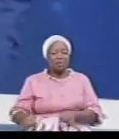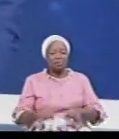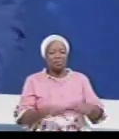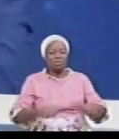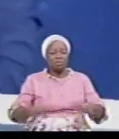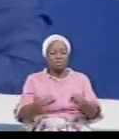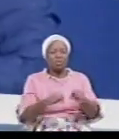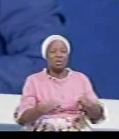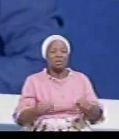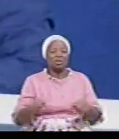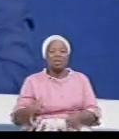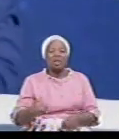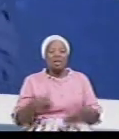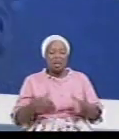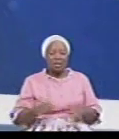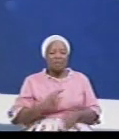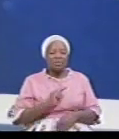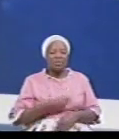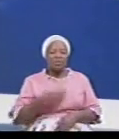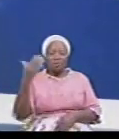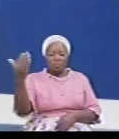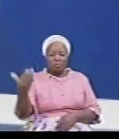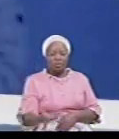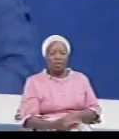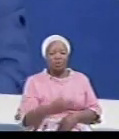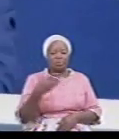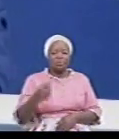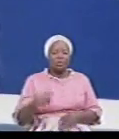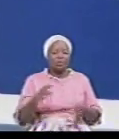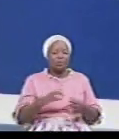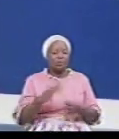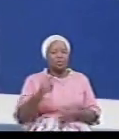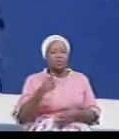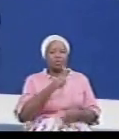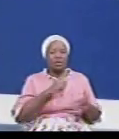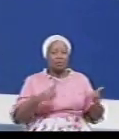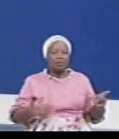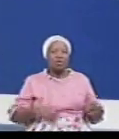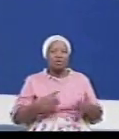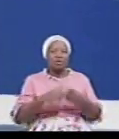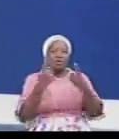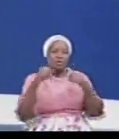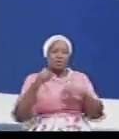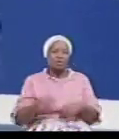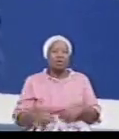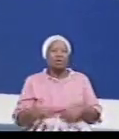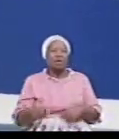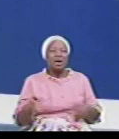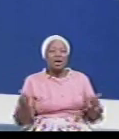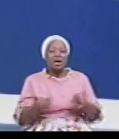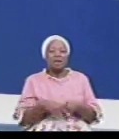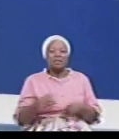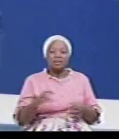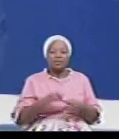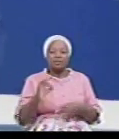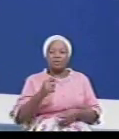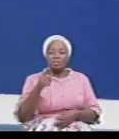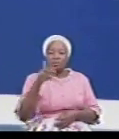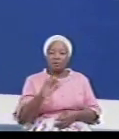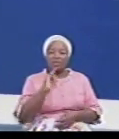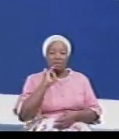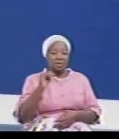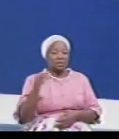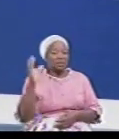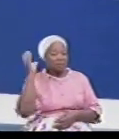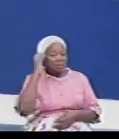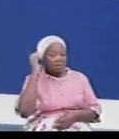the time of old. As the program is going on here. The Spirit of God will be hitting them. The